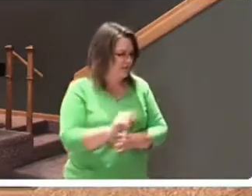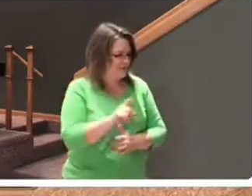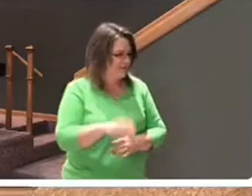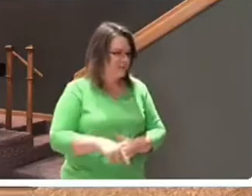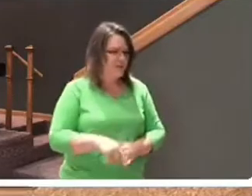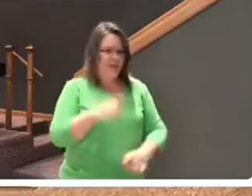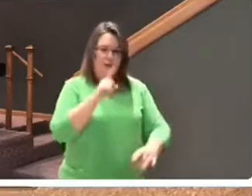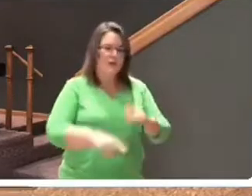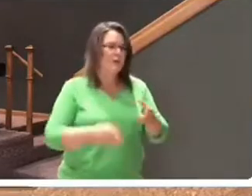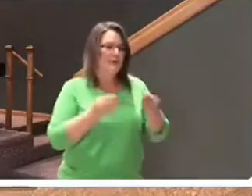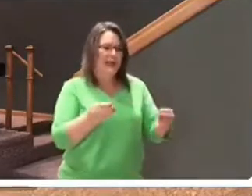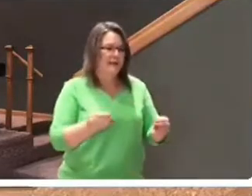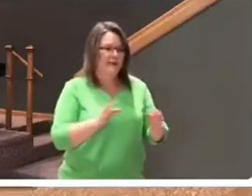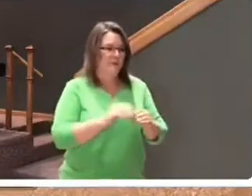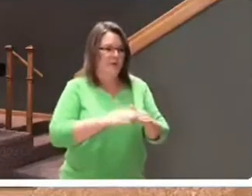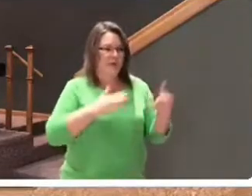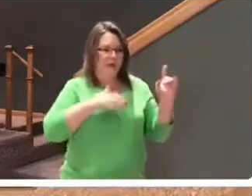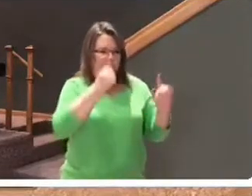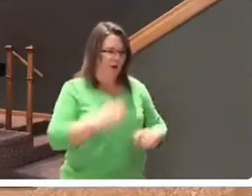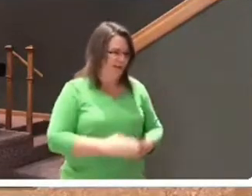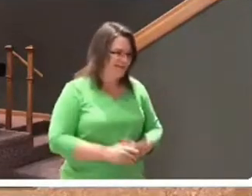You can't outgive my God.